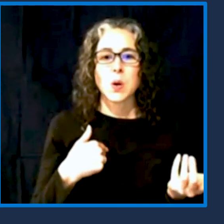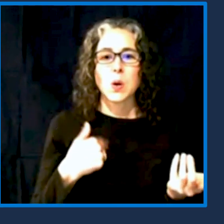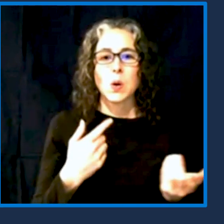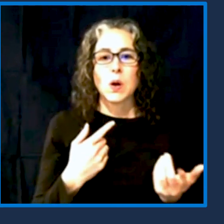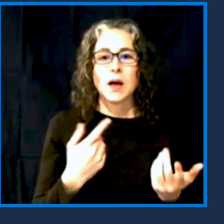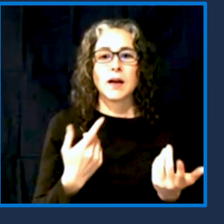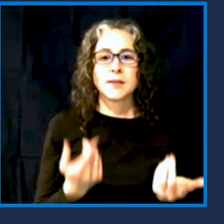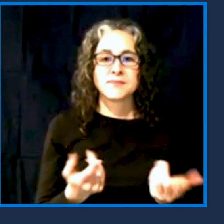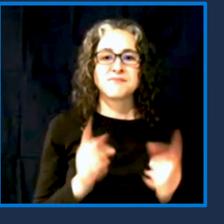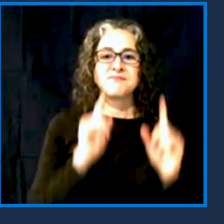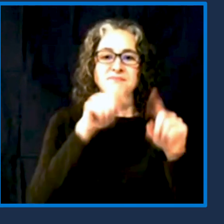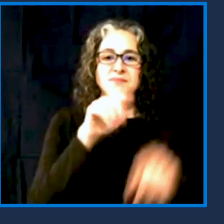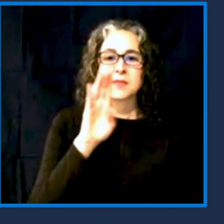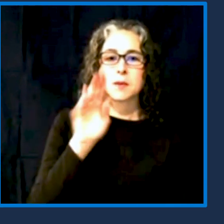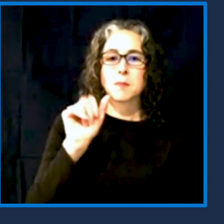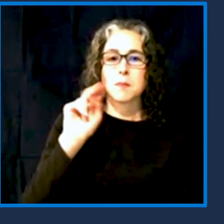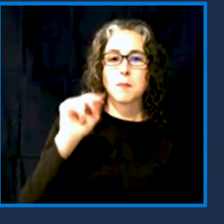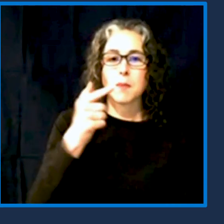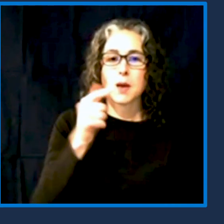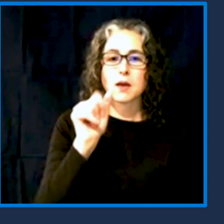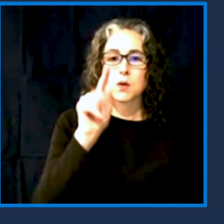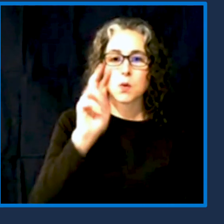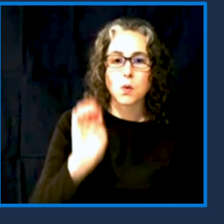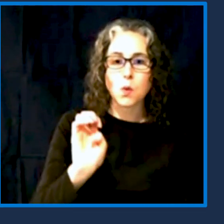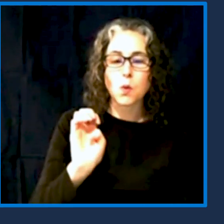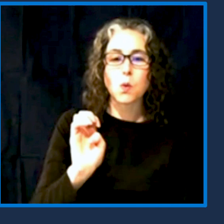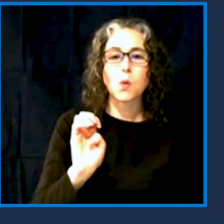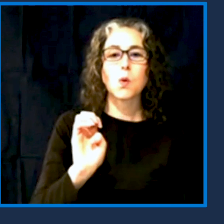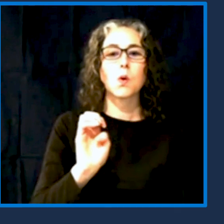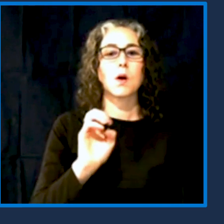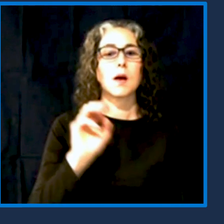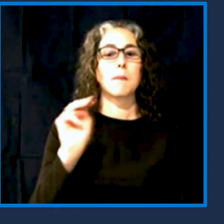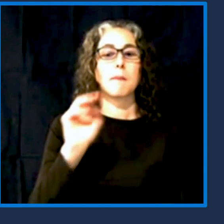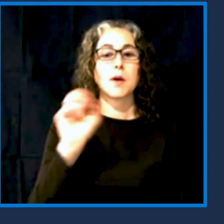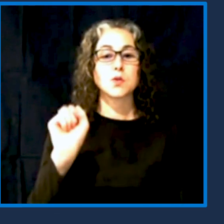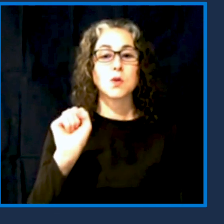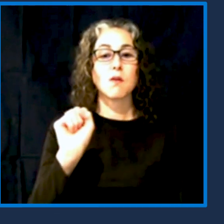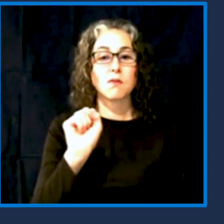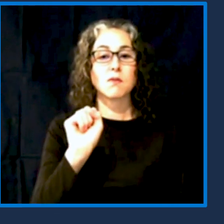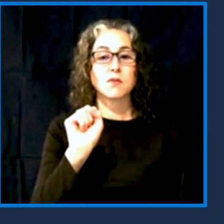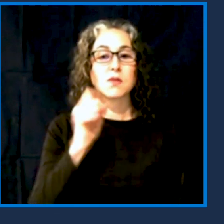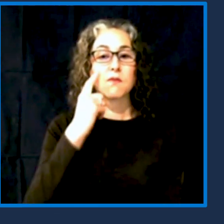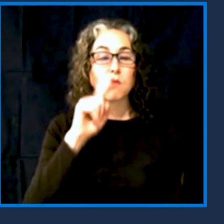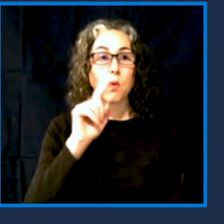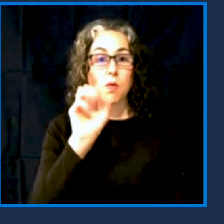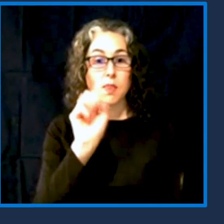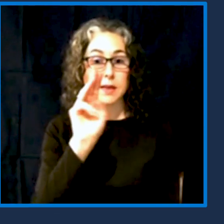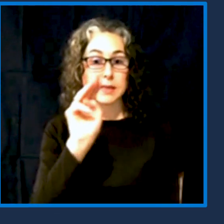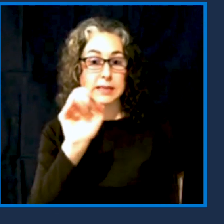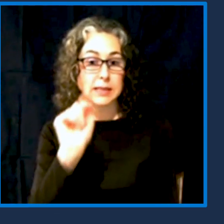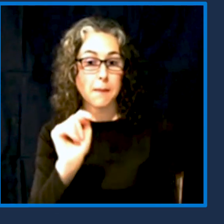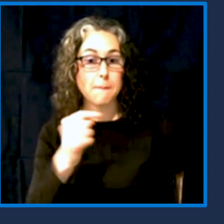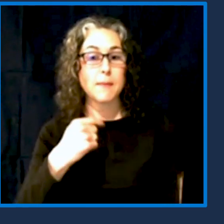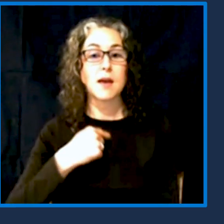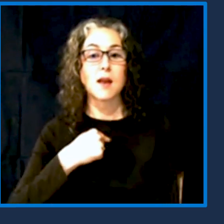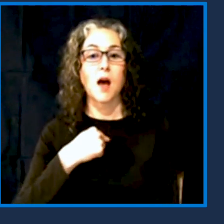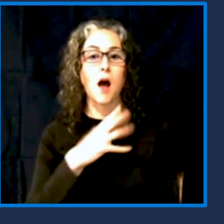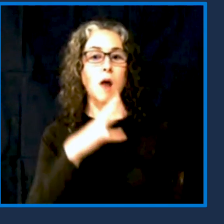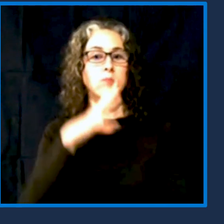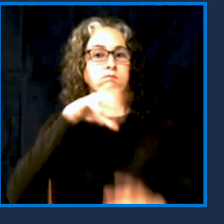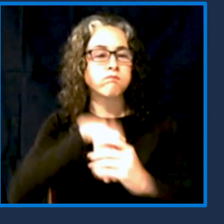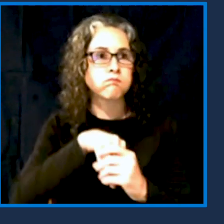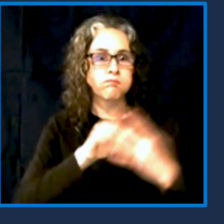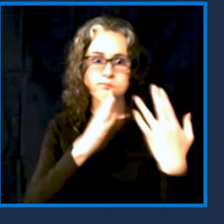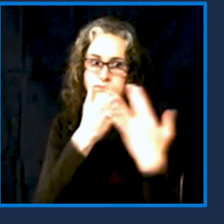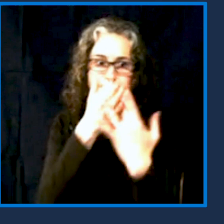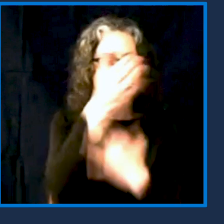Bangalore, and Microsoft gave me a chance to appear for the interview for their summer program, and I able to make through it. So